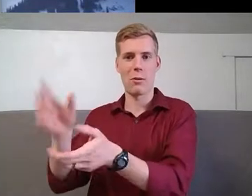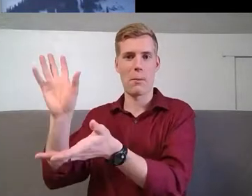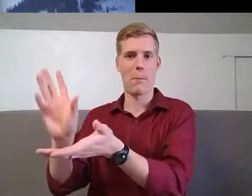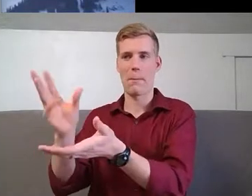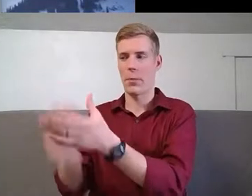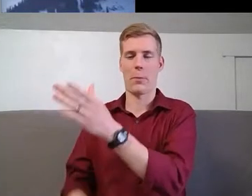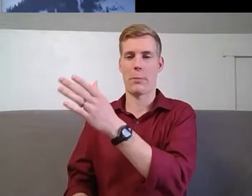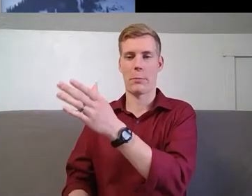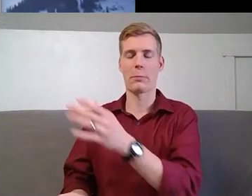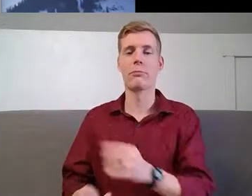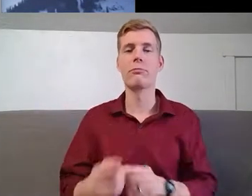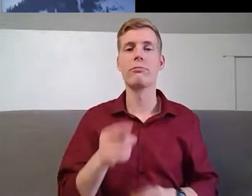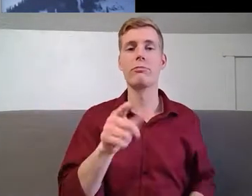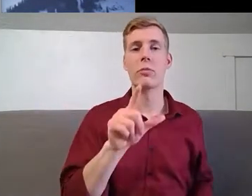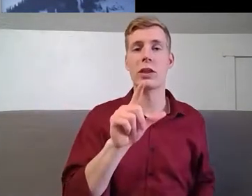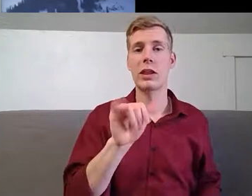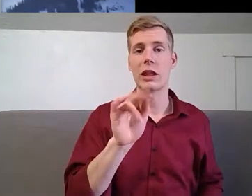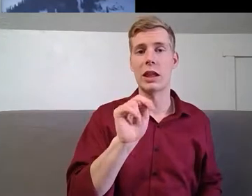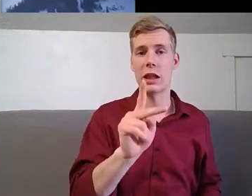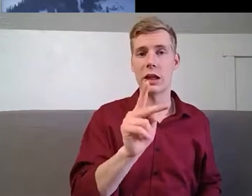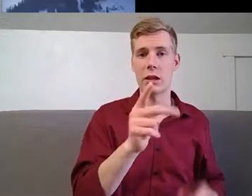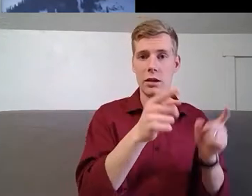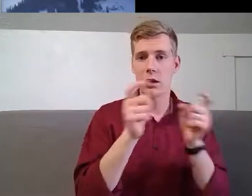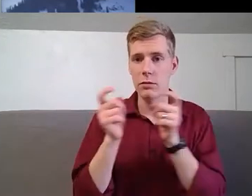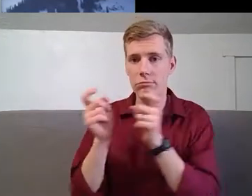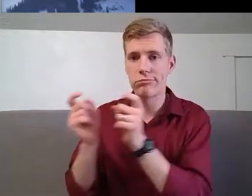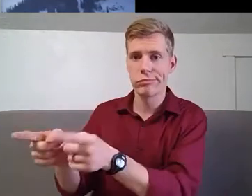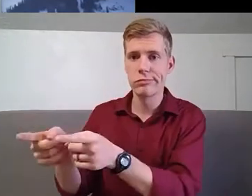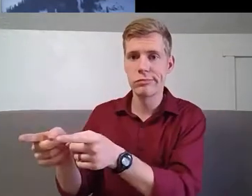So here's the link to